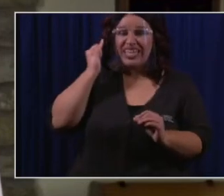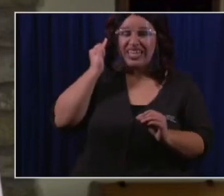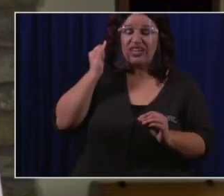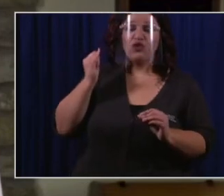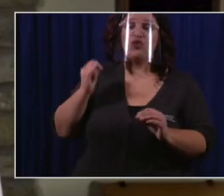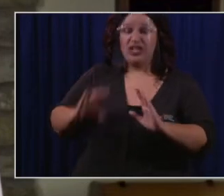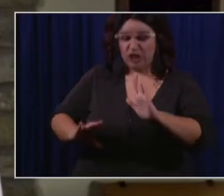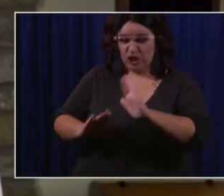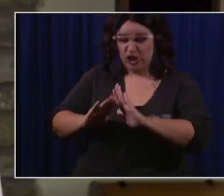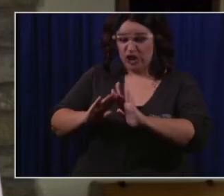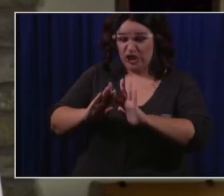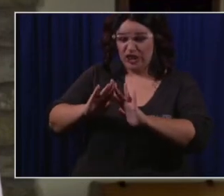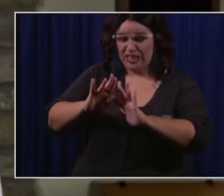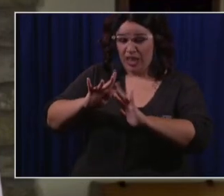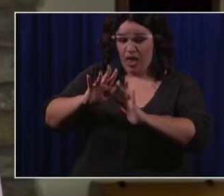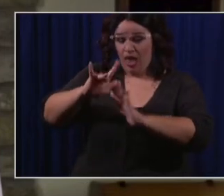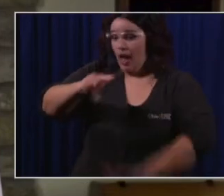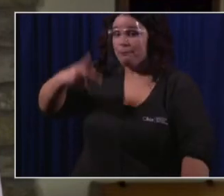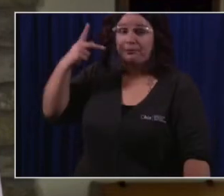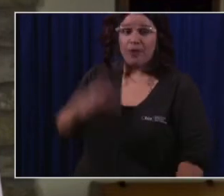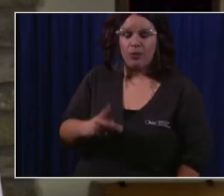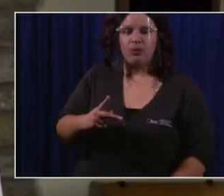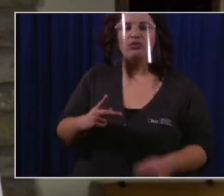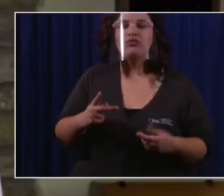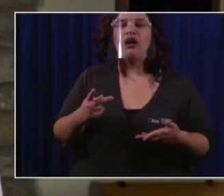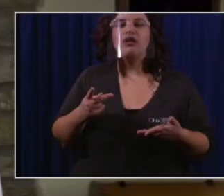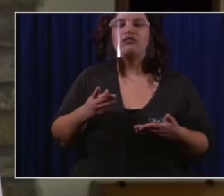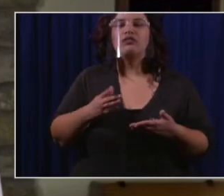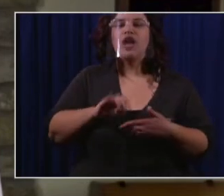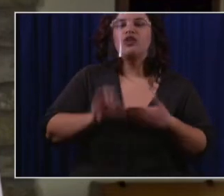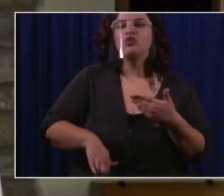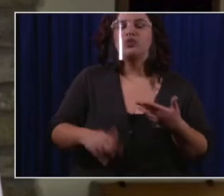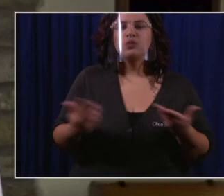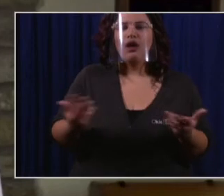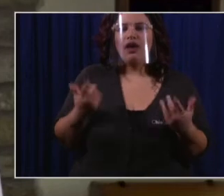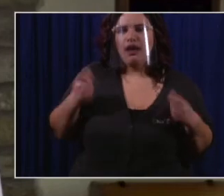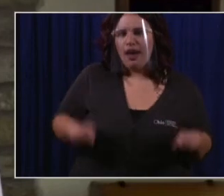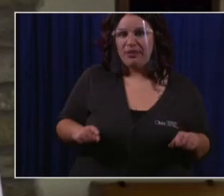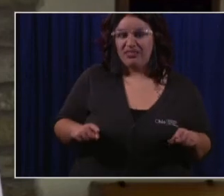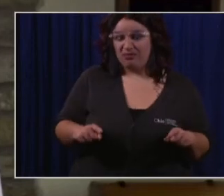your trigger point? Are we close to that now?